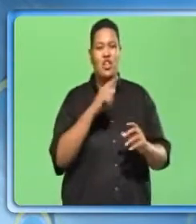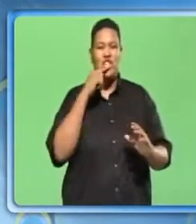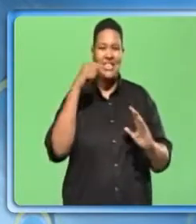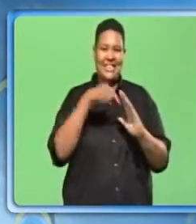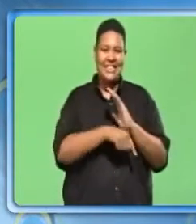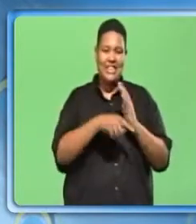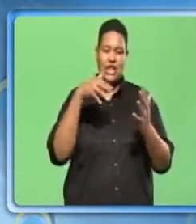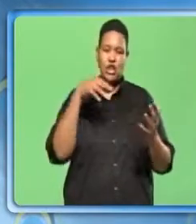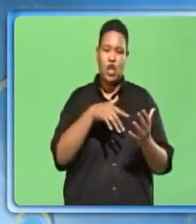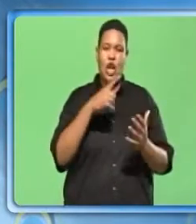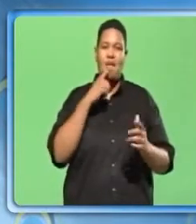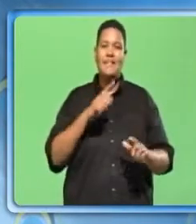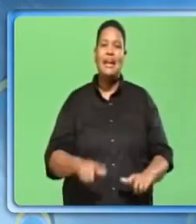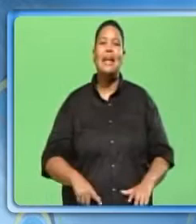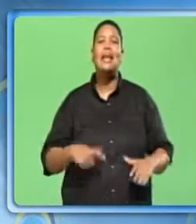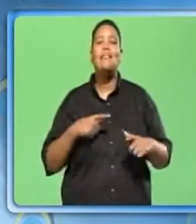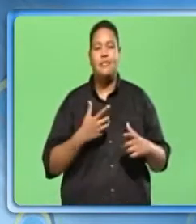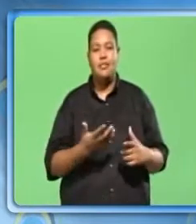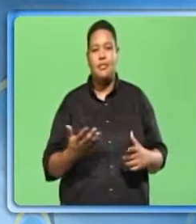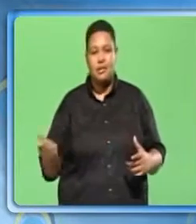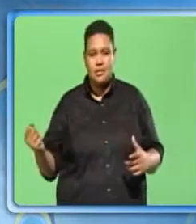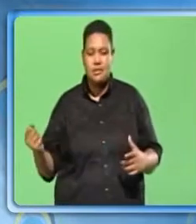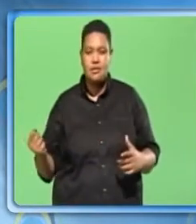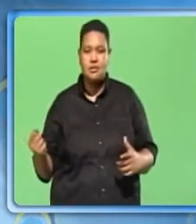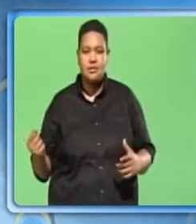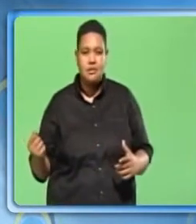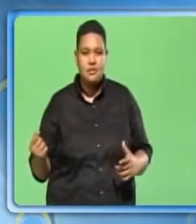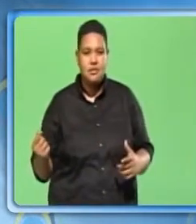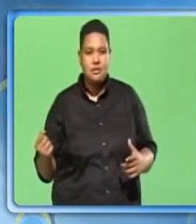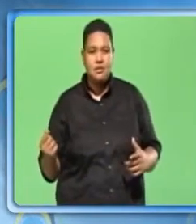detailed study of living organisms,